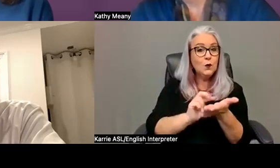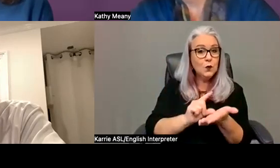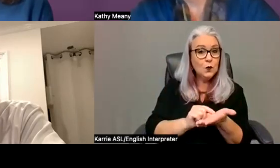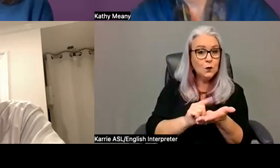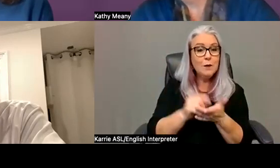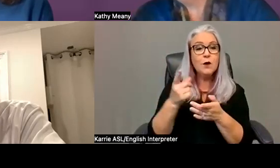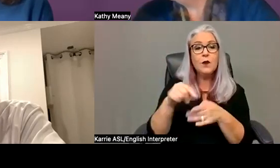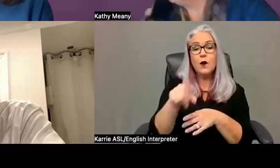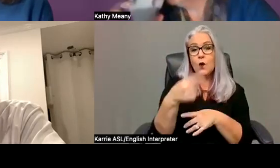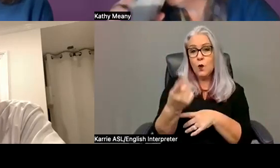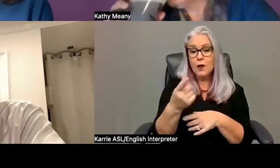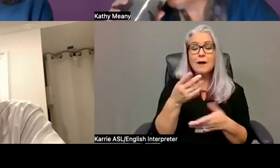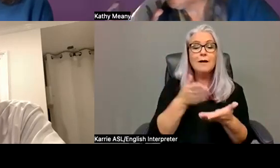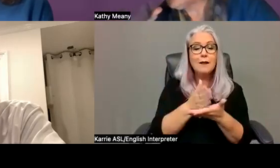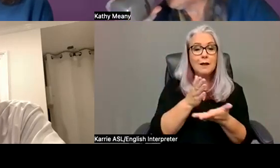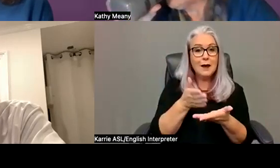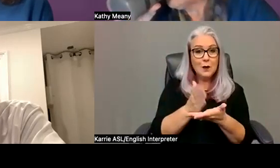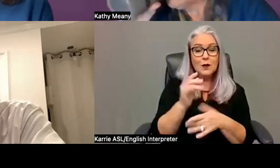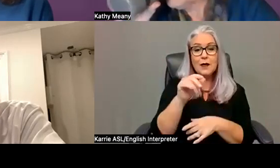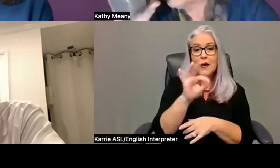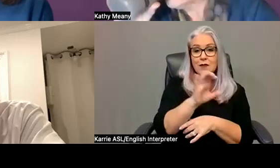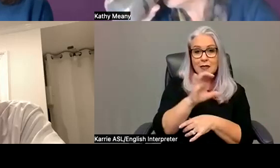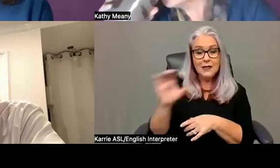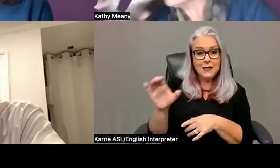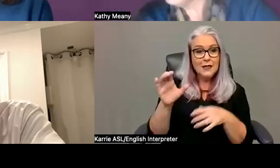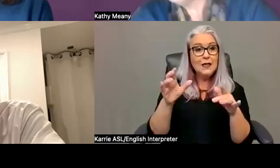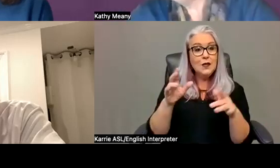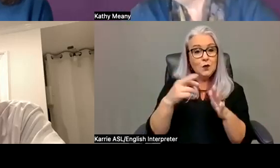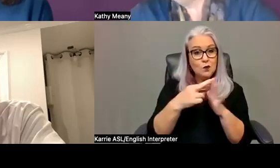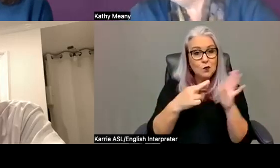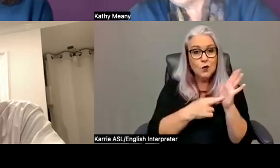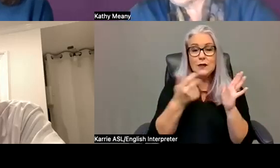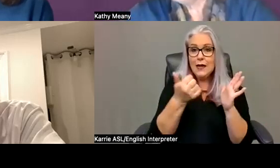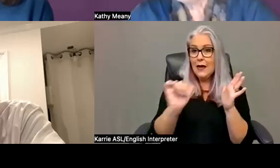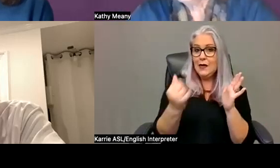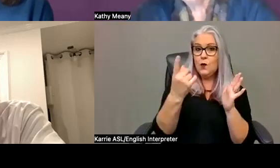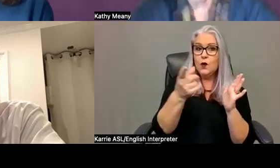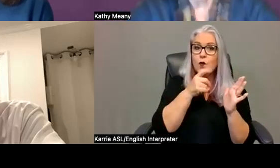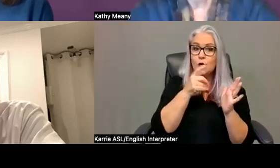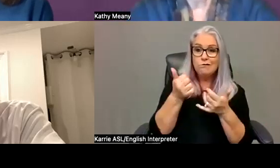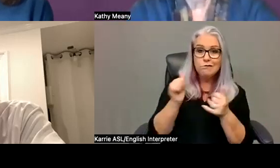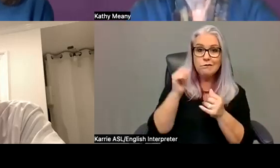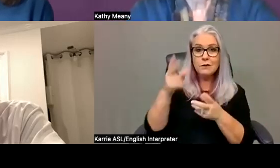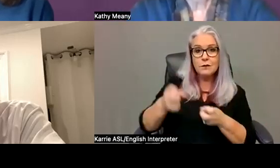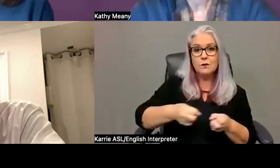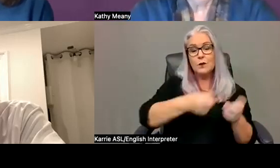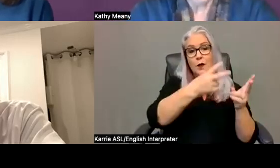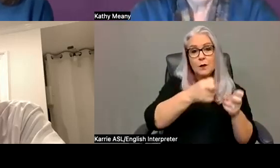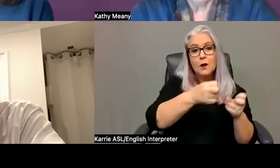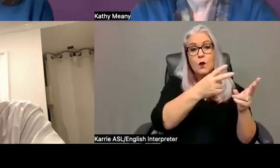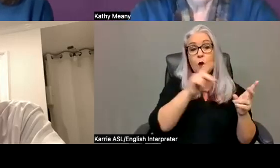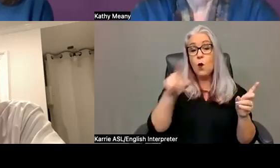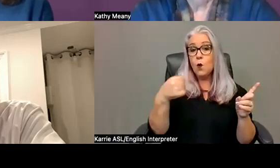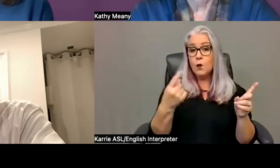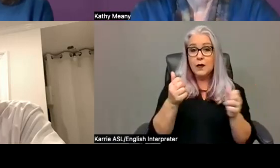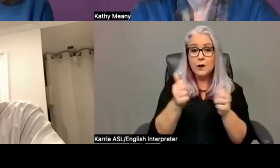by FCC regulations to air portions of the recording. Anyone else who broadcasts or streams the recording must do so in